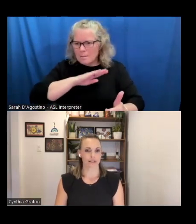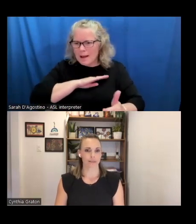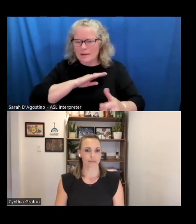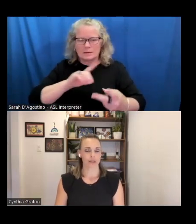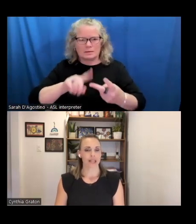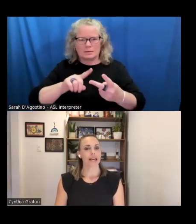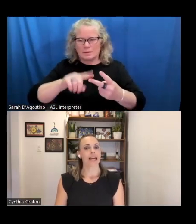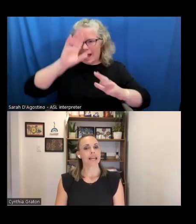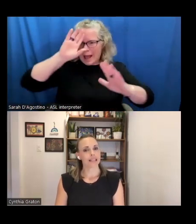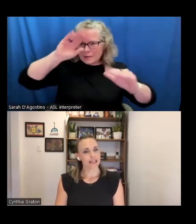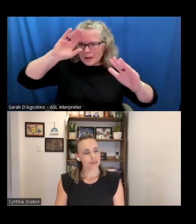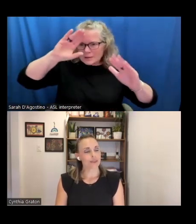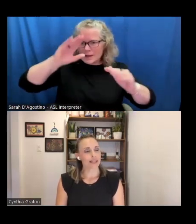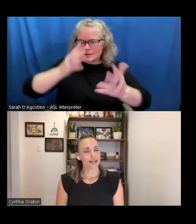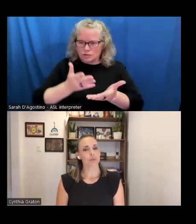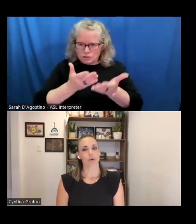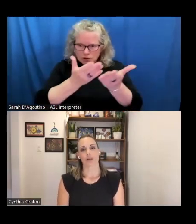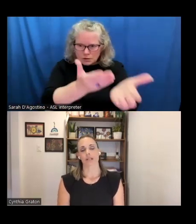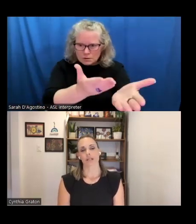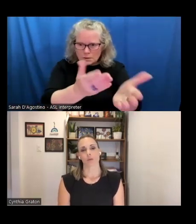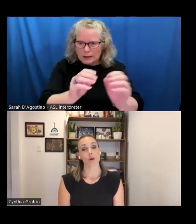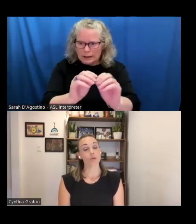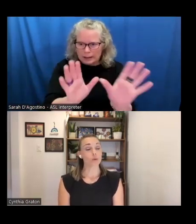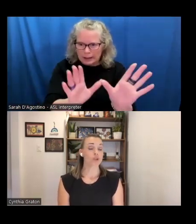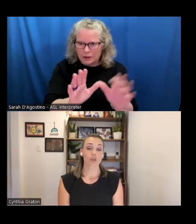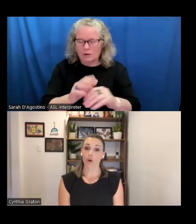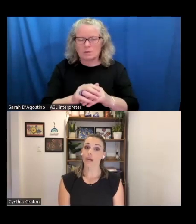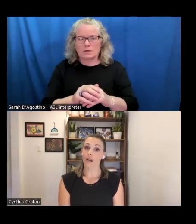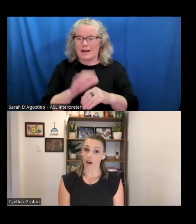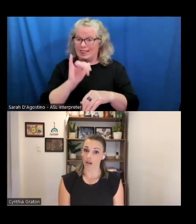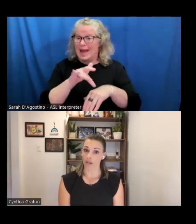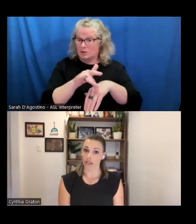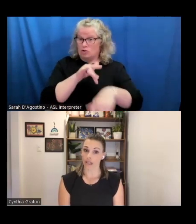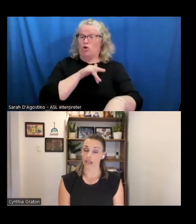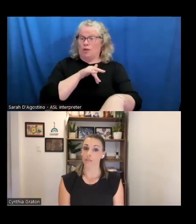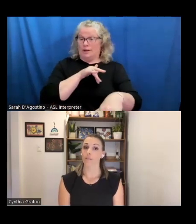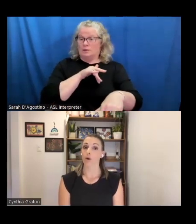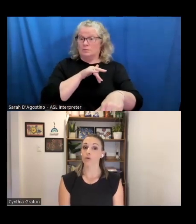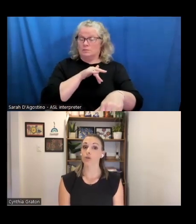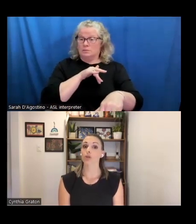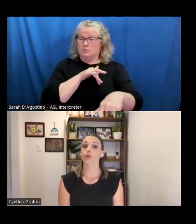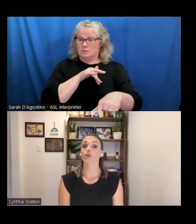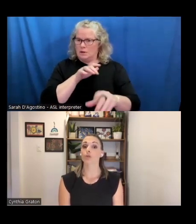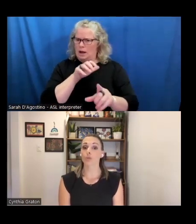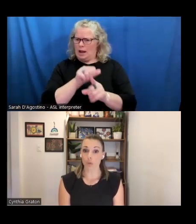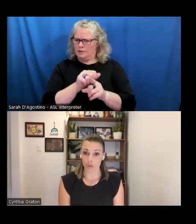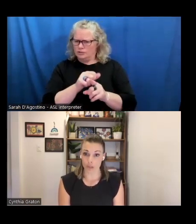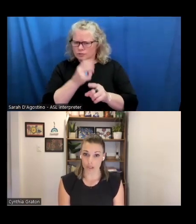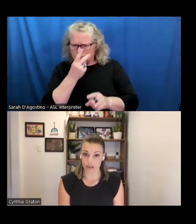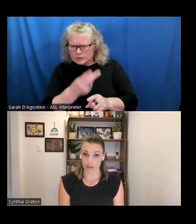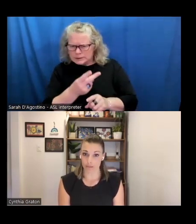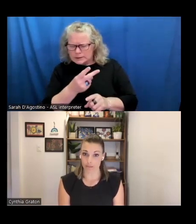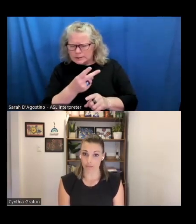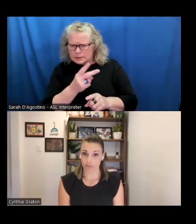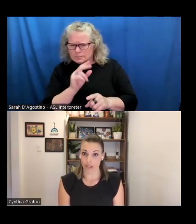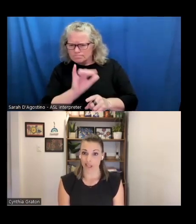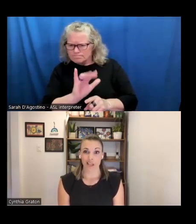get. And if that was what was going on in most